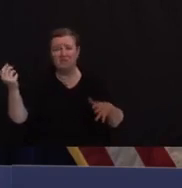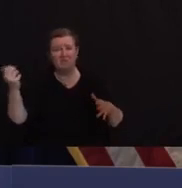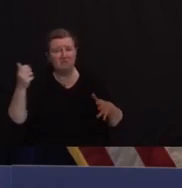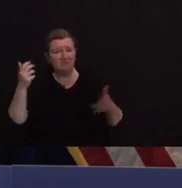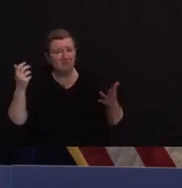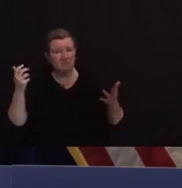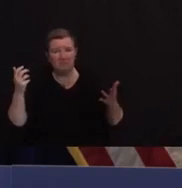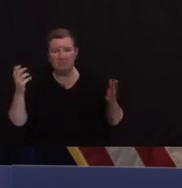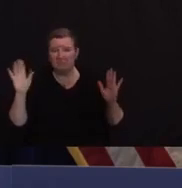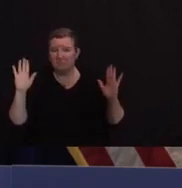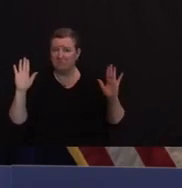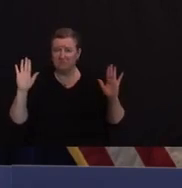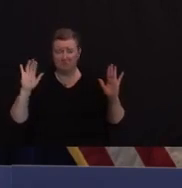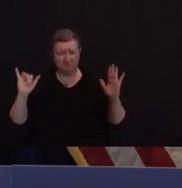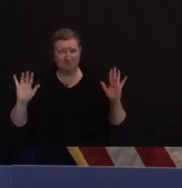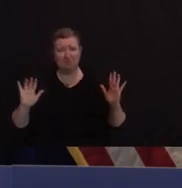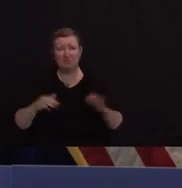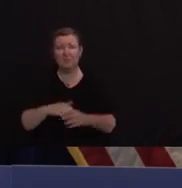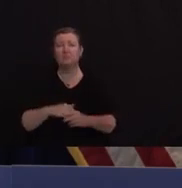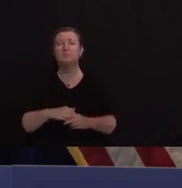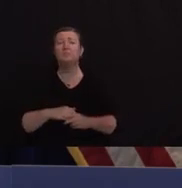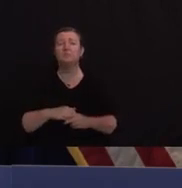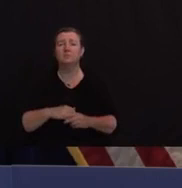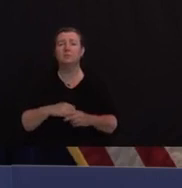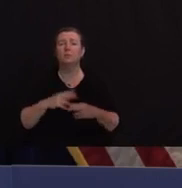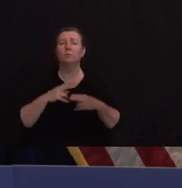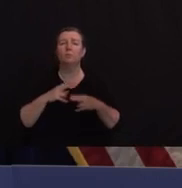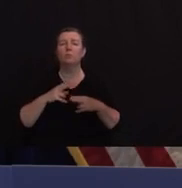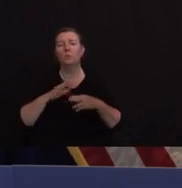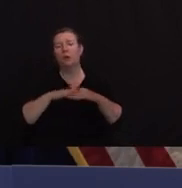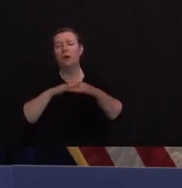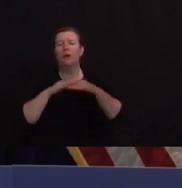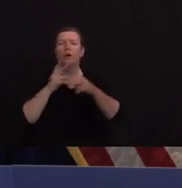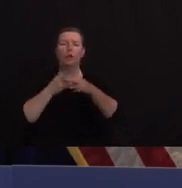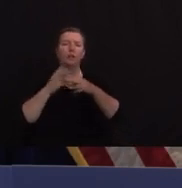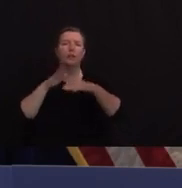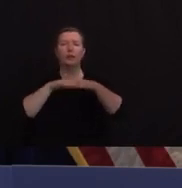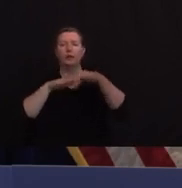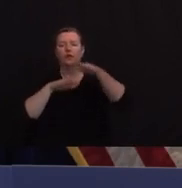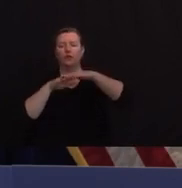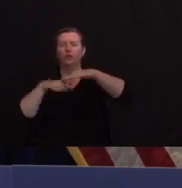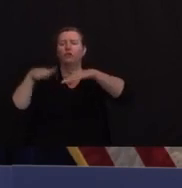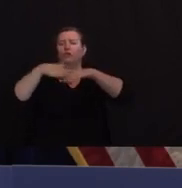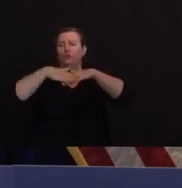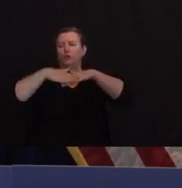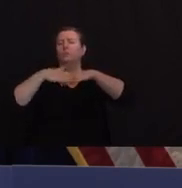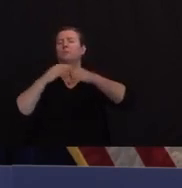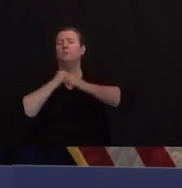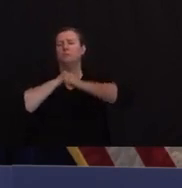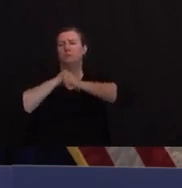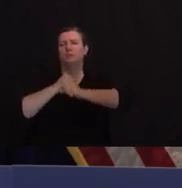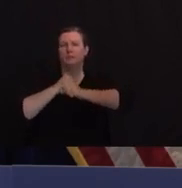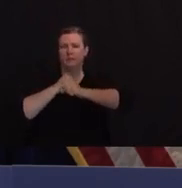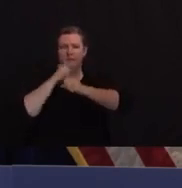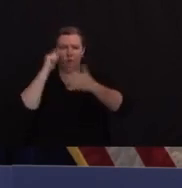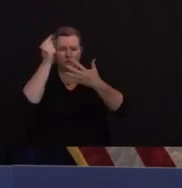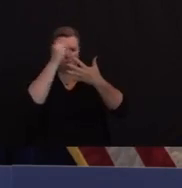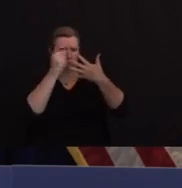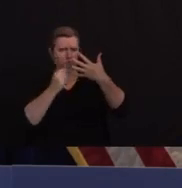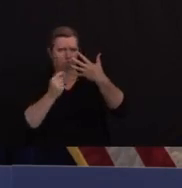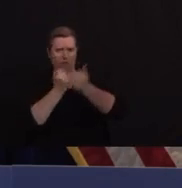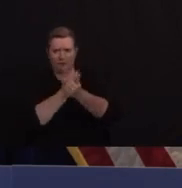What we call layered prevention strategies are the best protection for students and staff, and that includes keeping physical